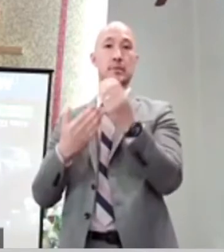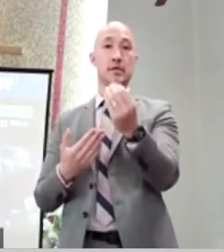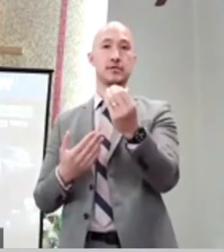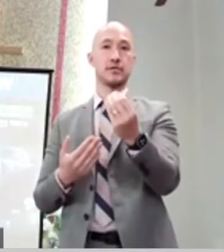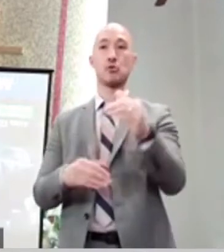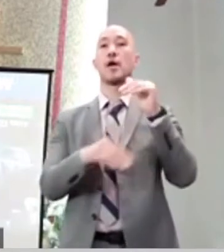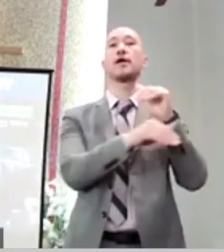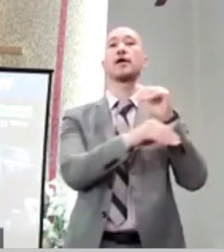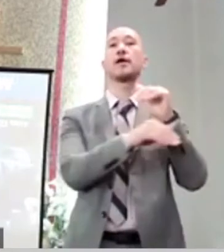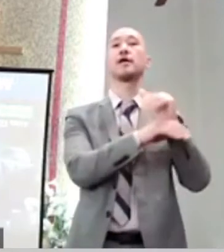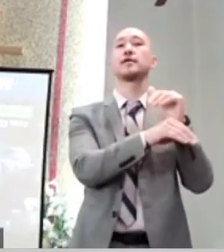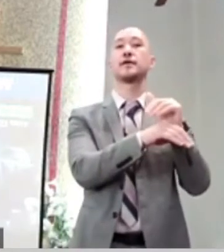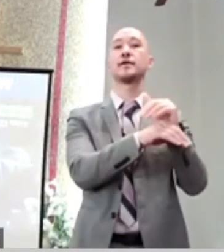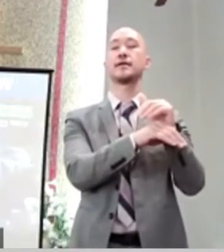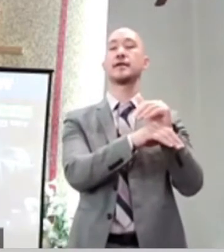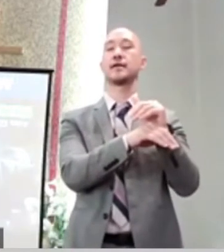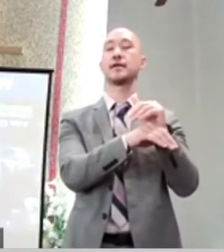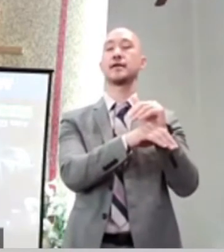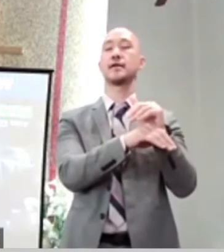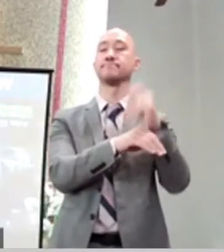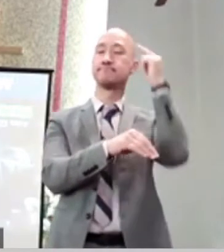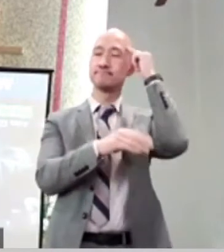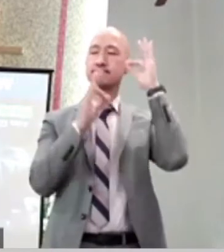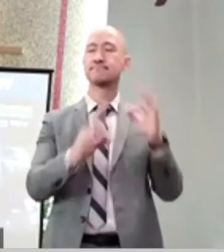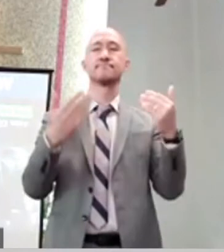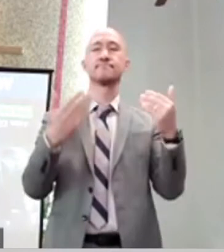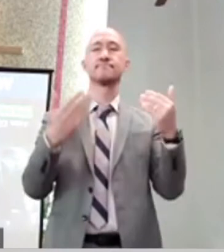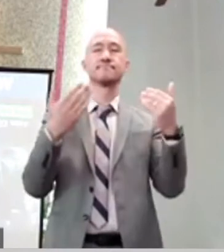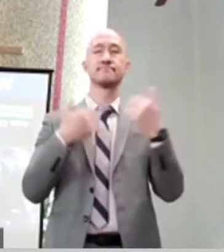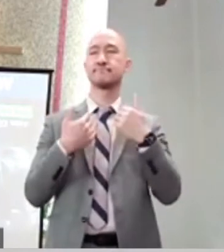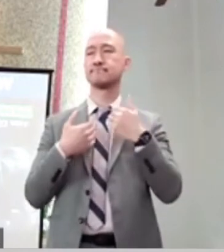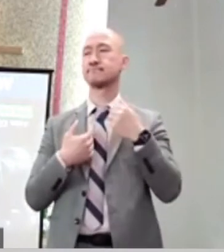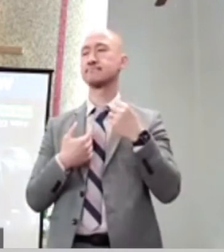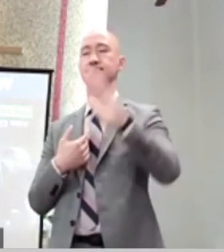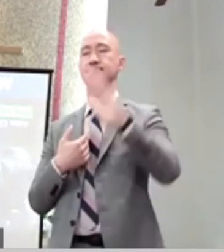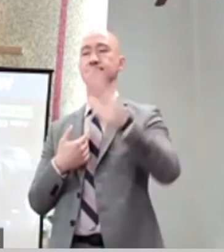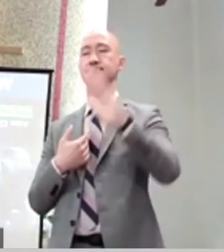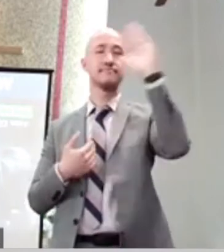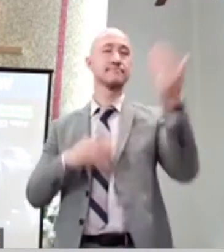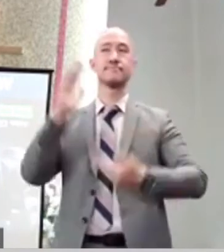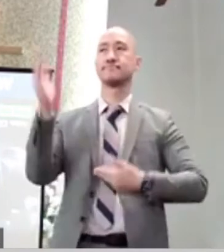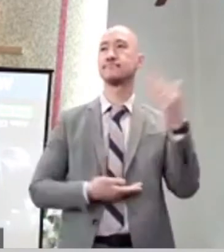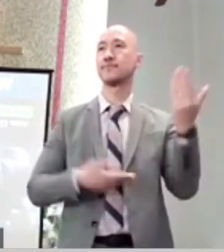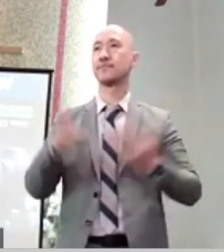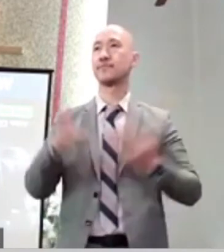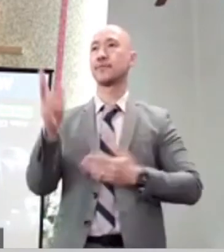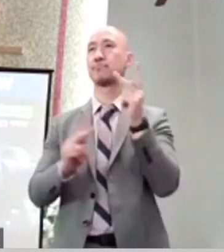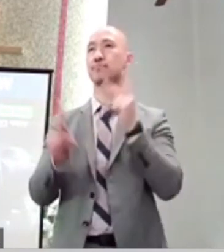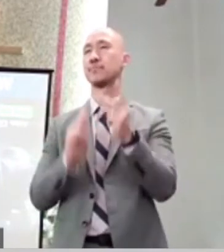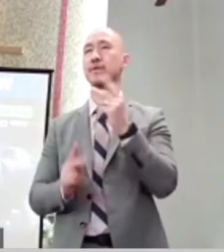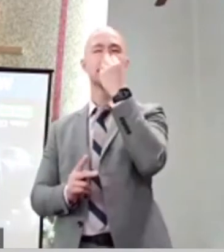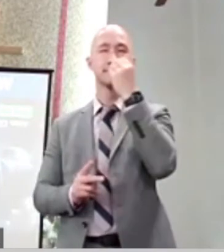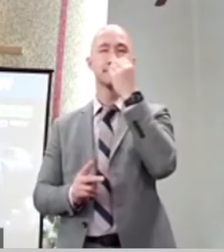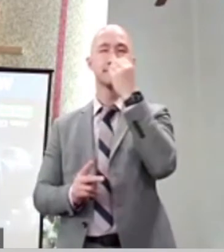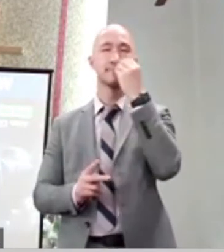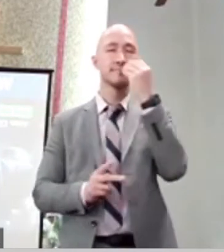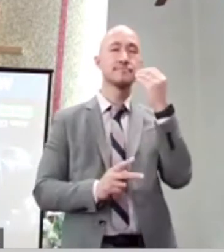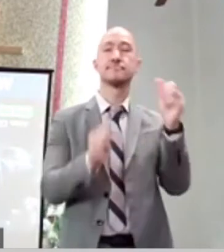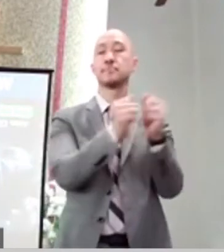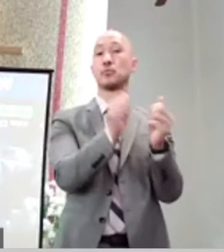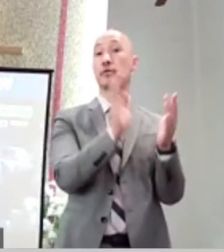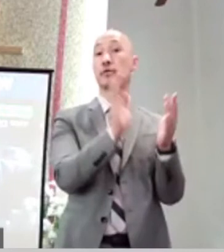for Jesus. And a huge crowd of tax collectors and others were eating with them. This shows here